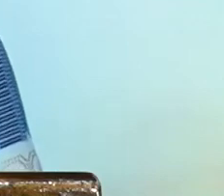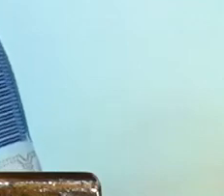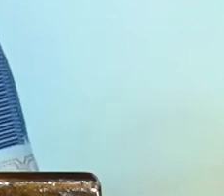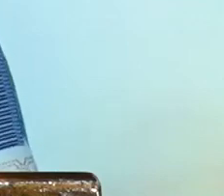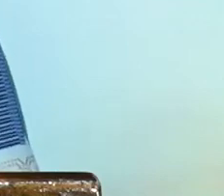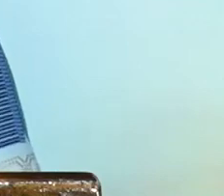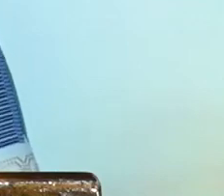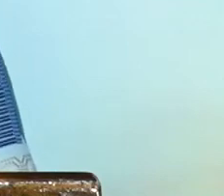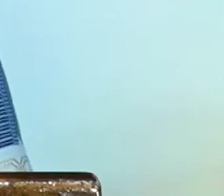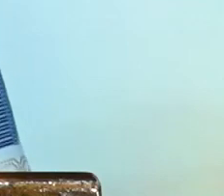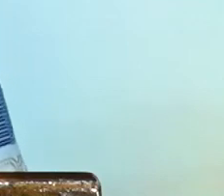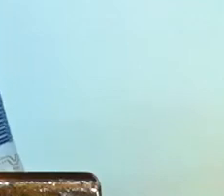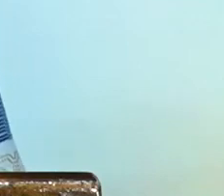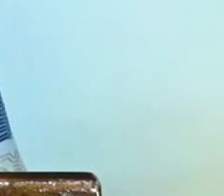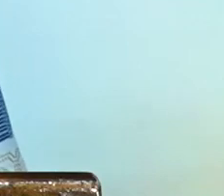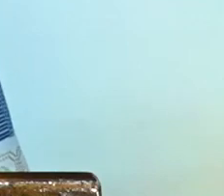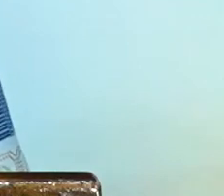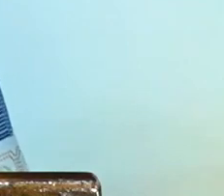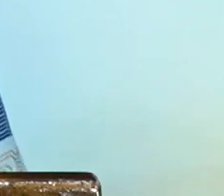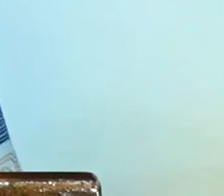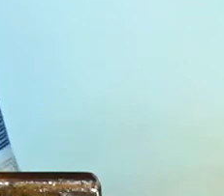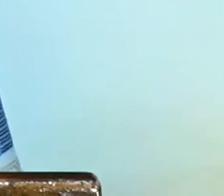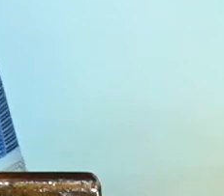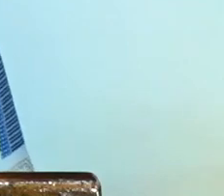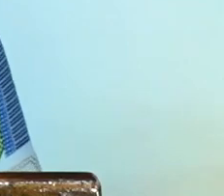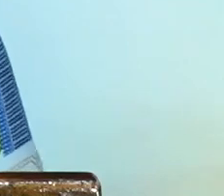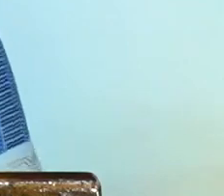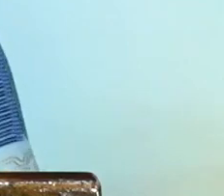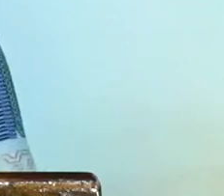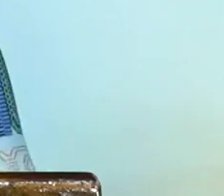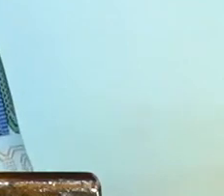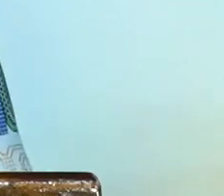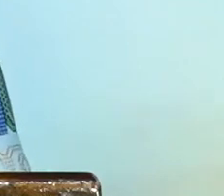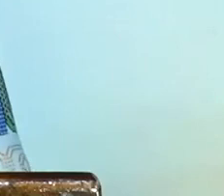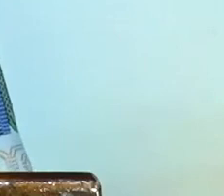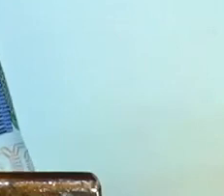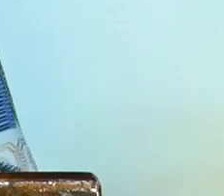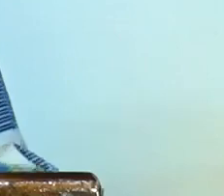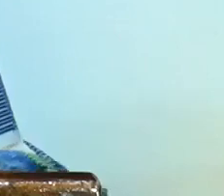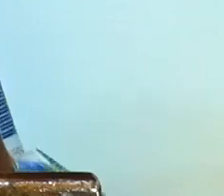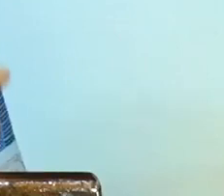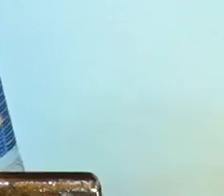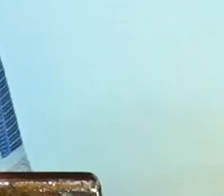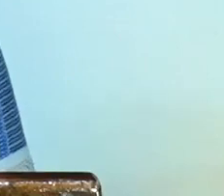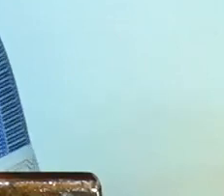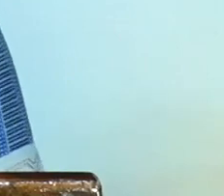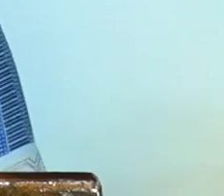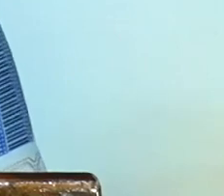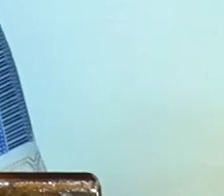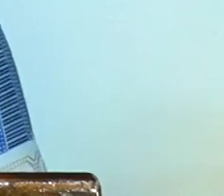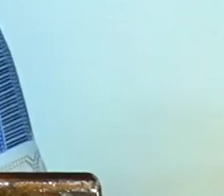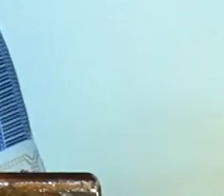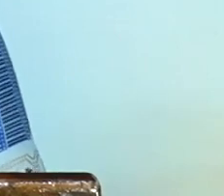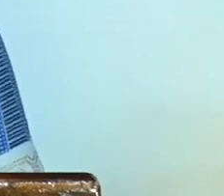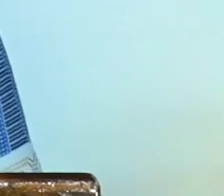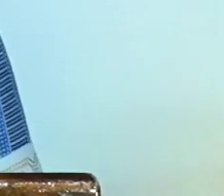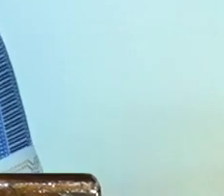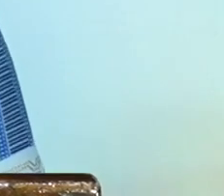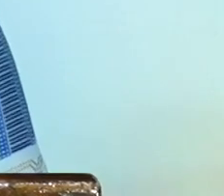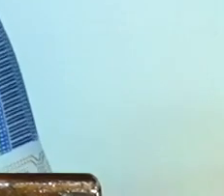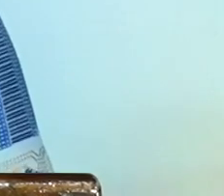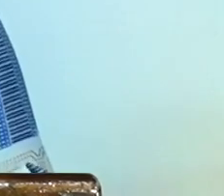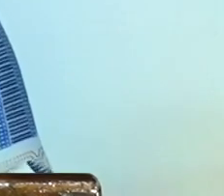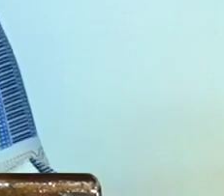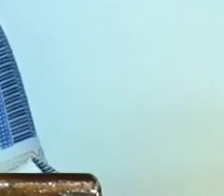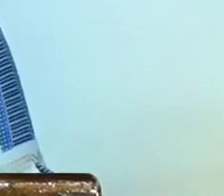important. For instance, a student, instead of going to class, instead of studying, they are spending more time, you know,